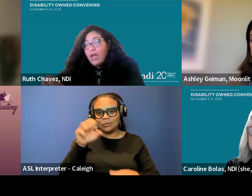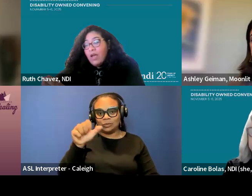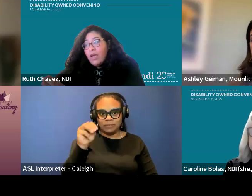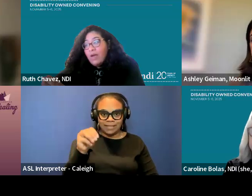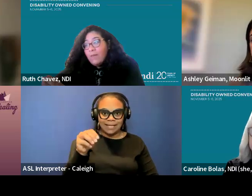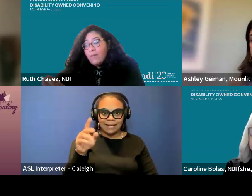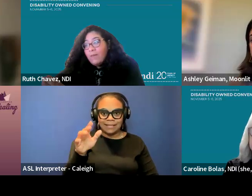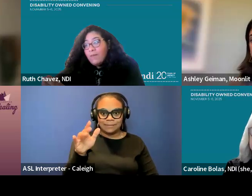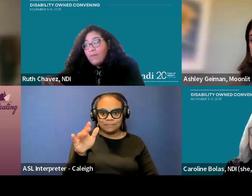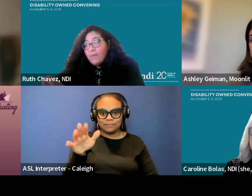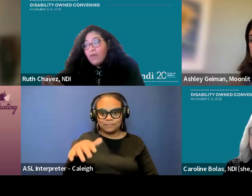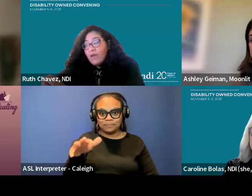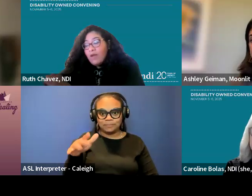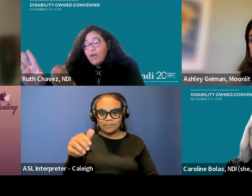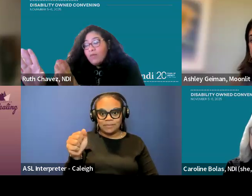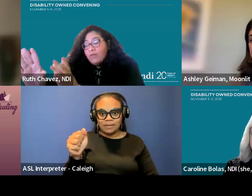media